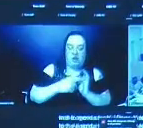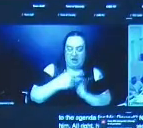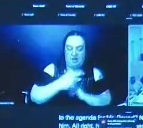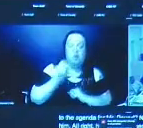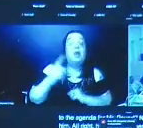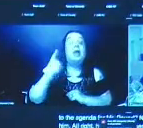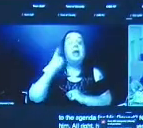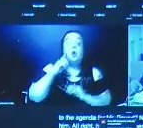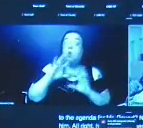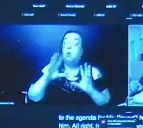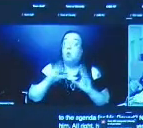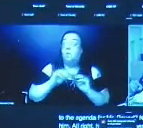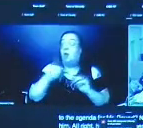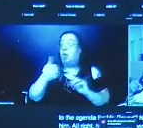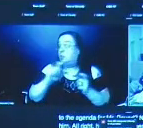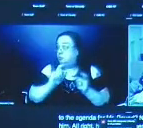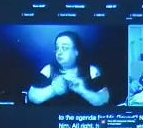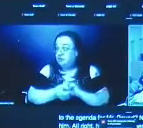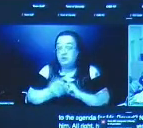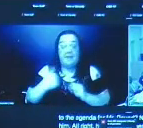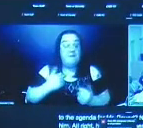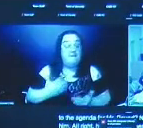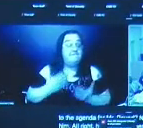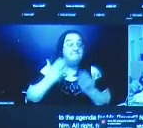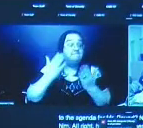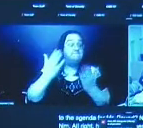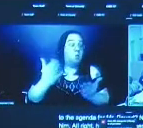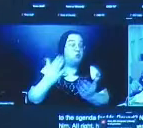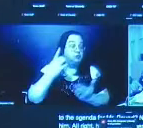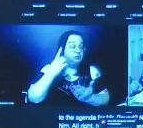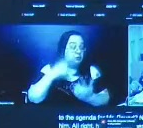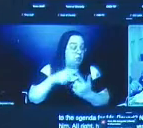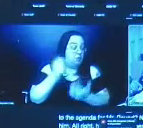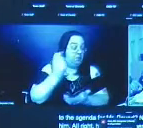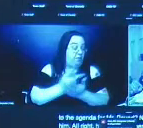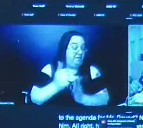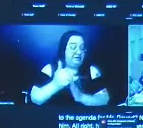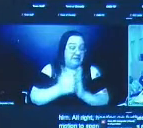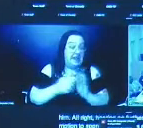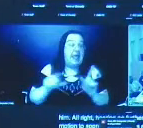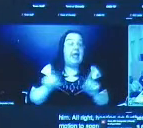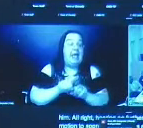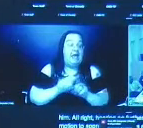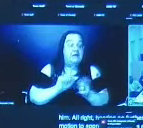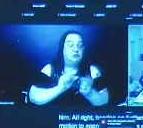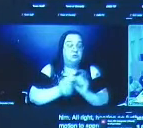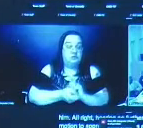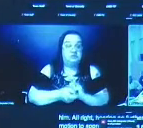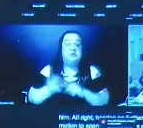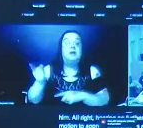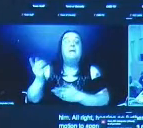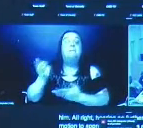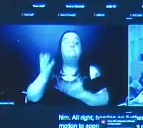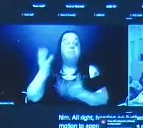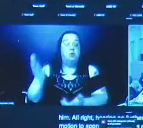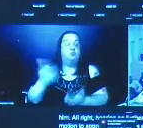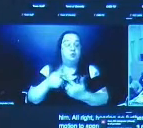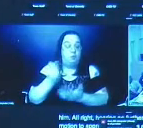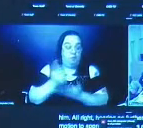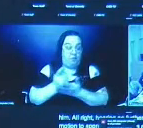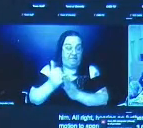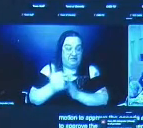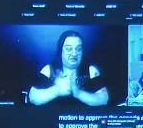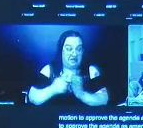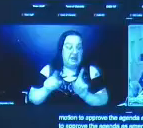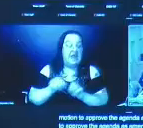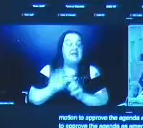the agenda as adjusted? Motion to approve the agenda as amended. Second. It's been motioned